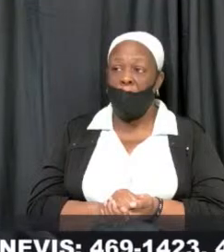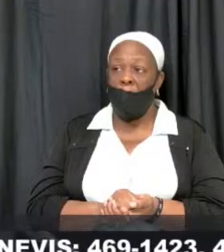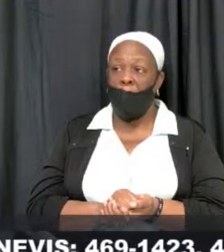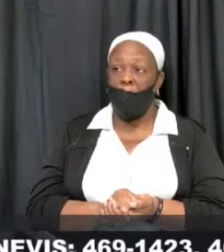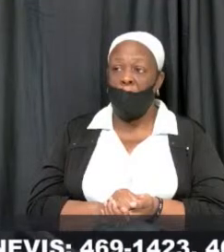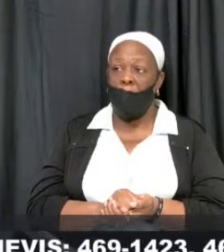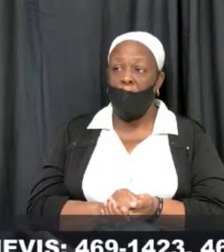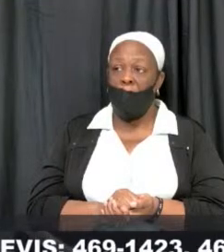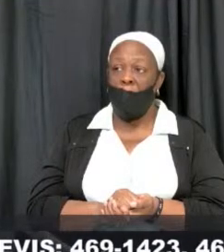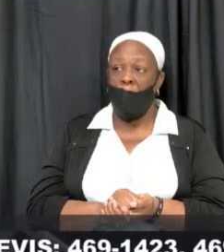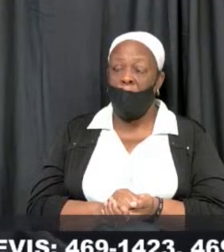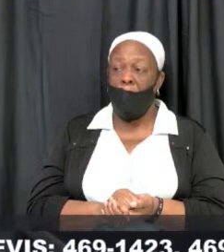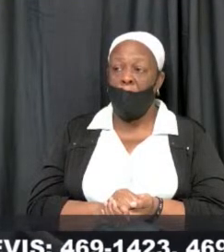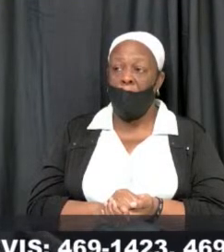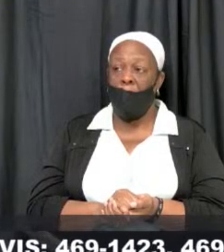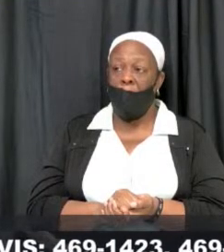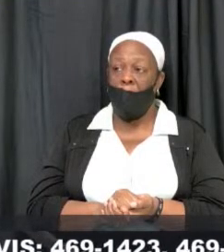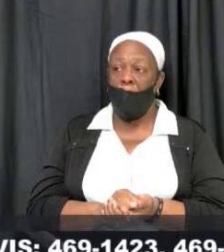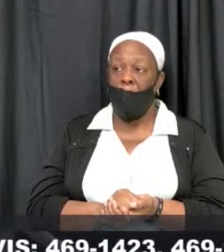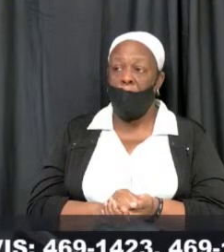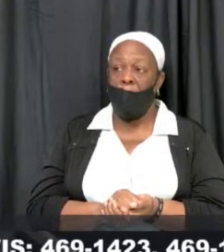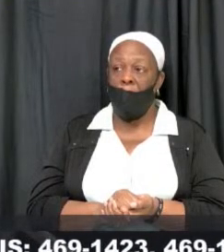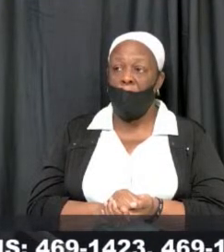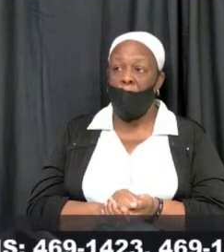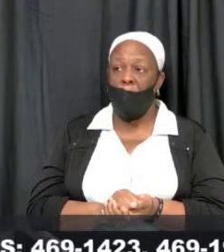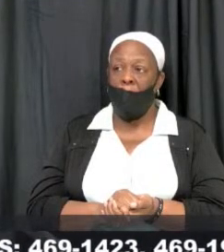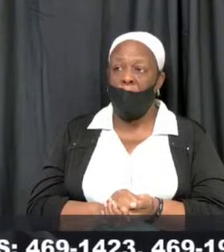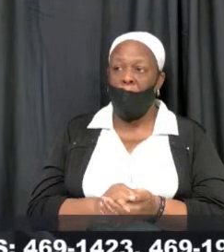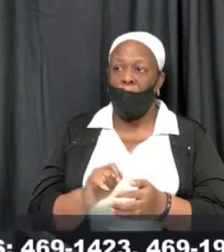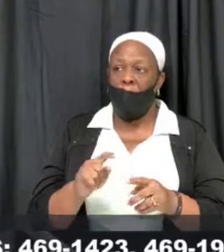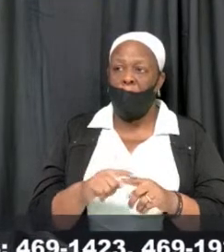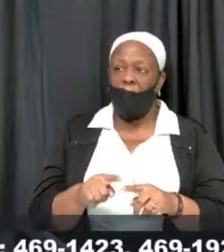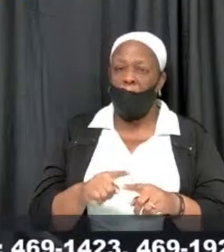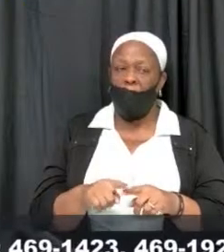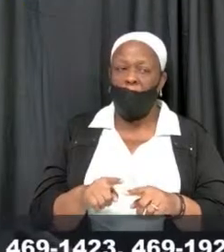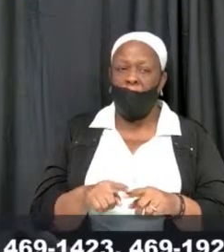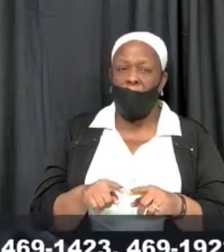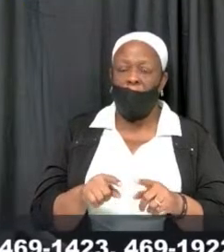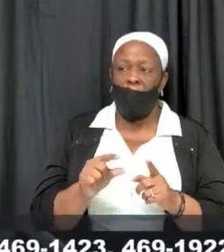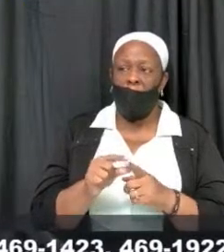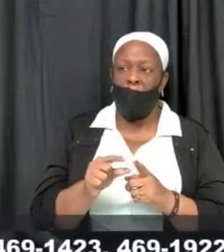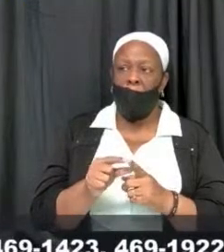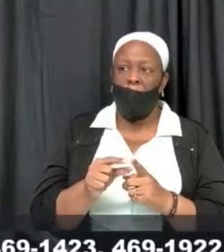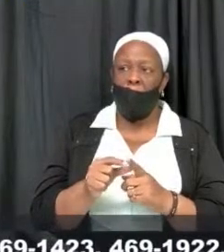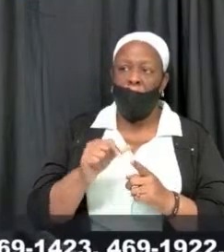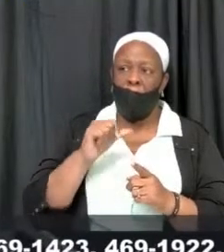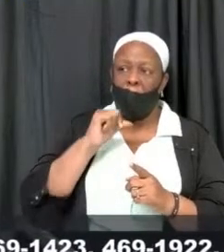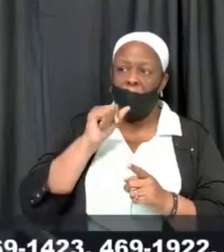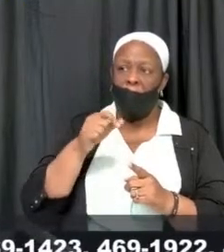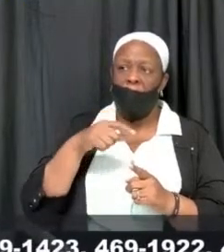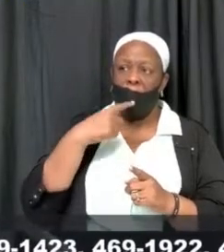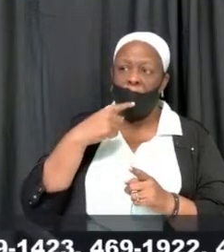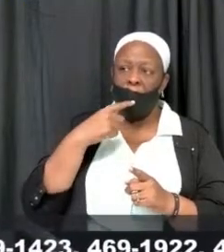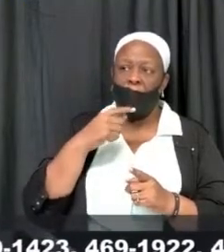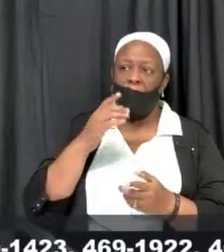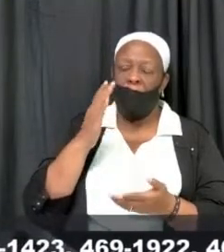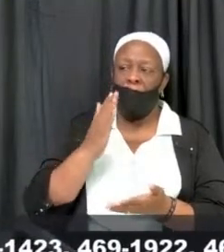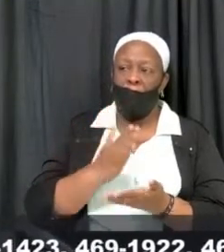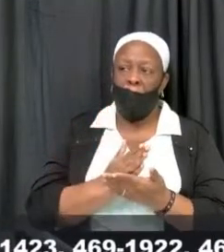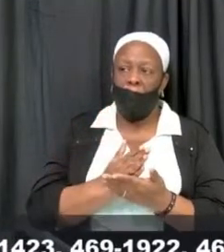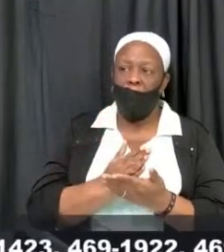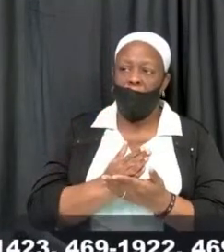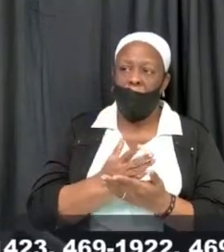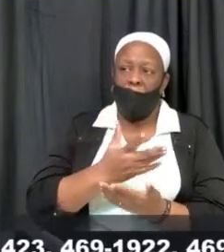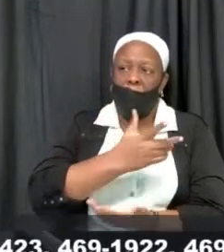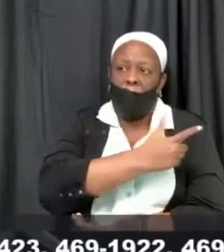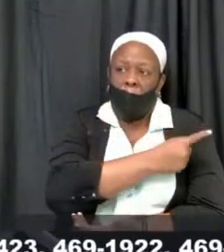genocidal COVID vaccinations. And if one was to go into that you can read